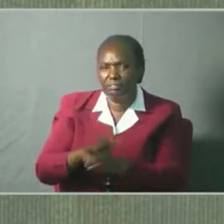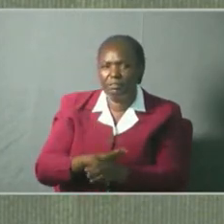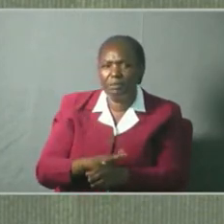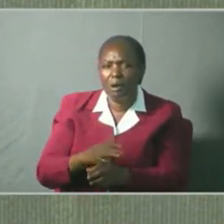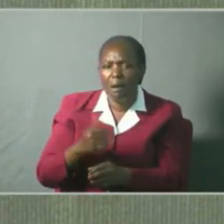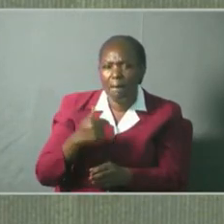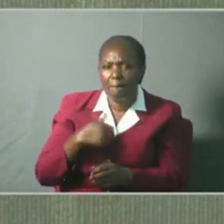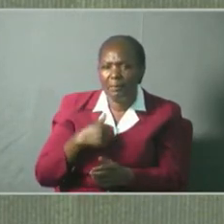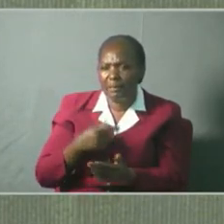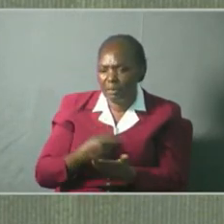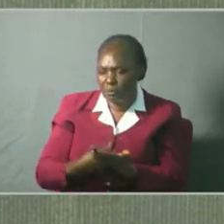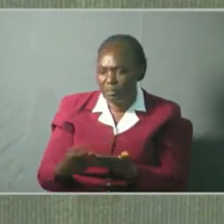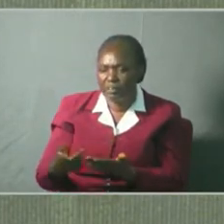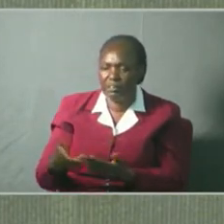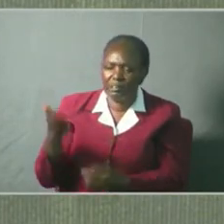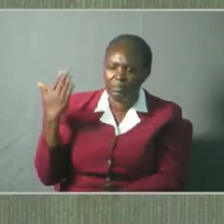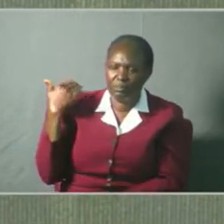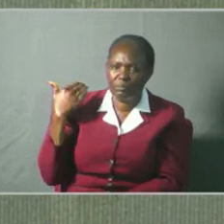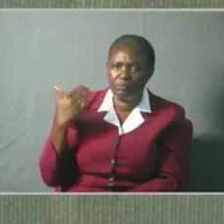ago,